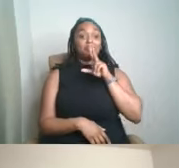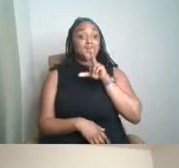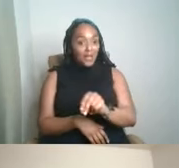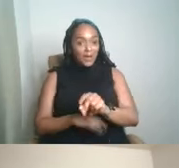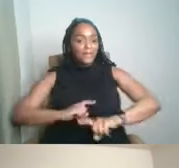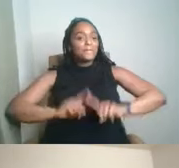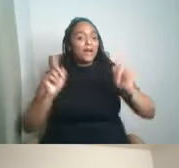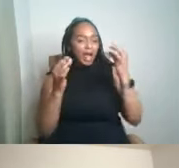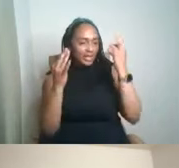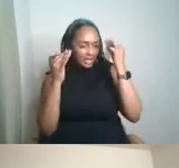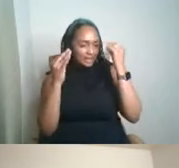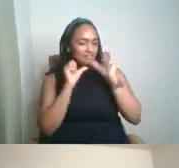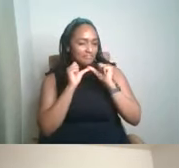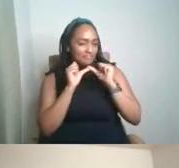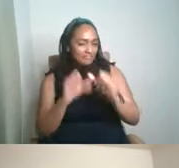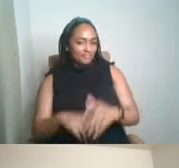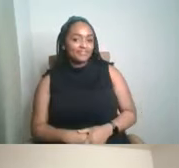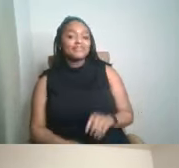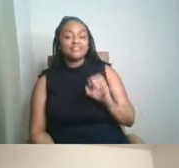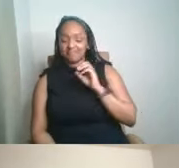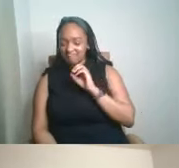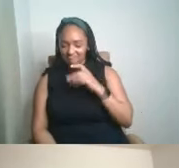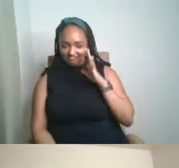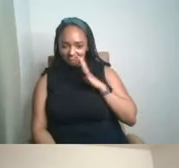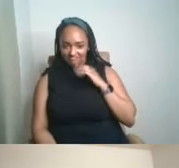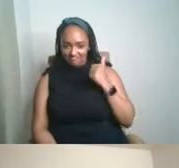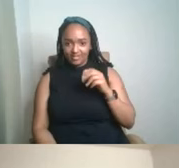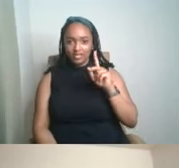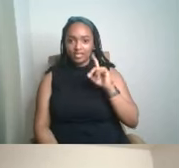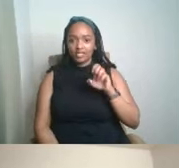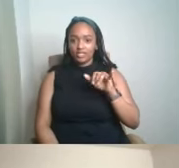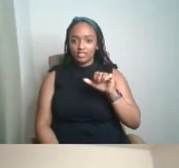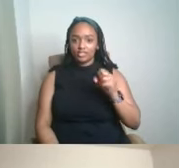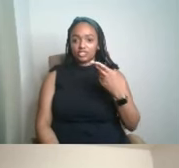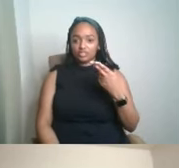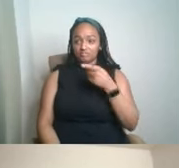keep thinking about it. Okay, love it. Keish, what about you?